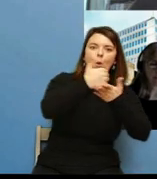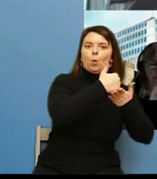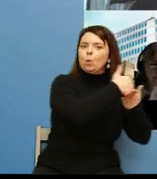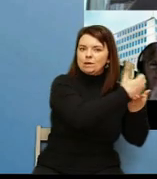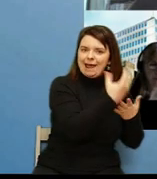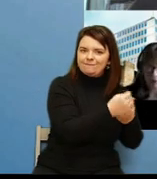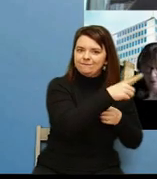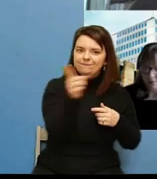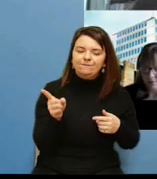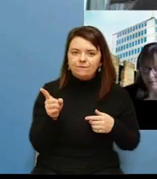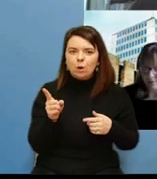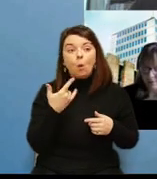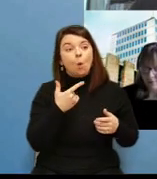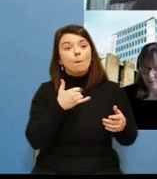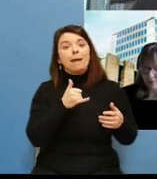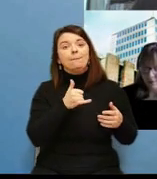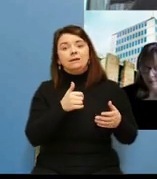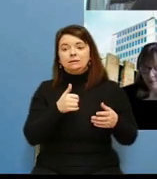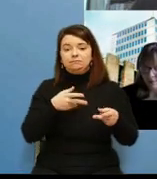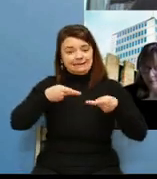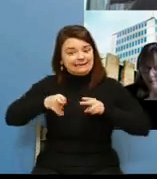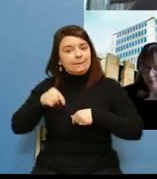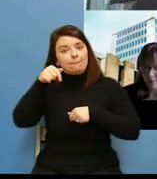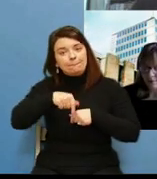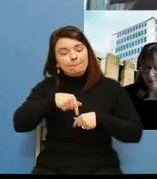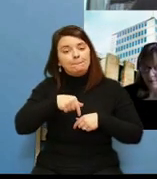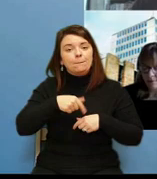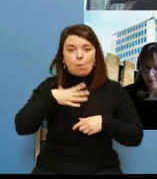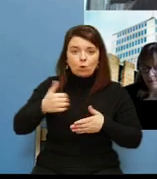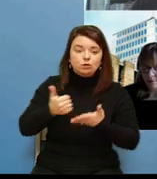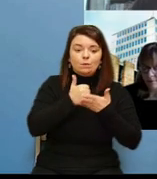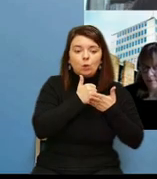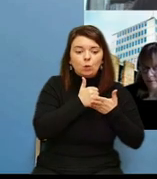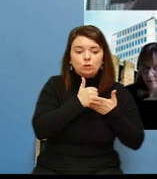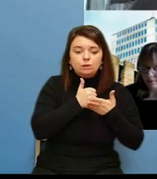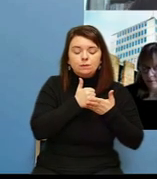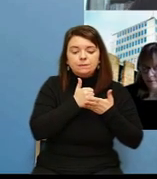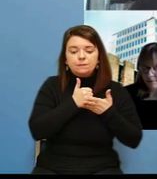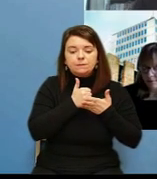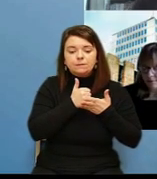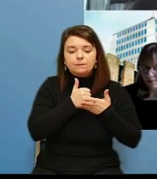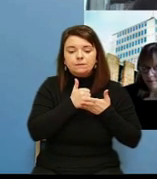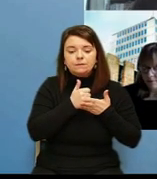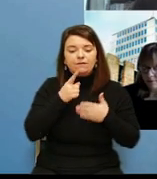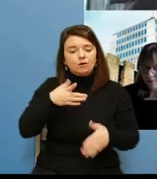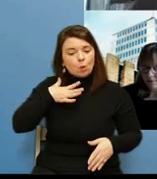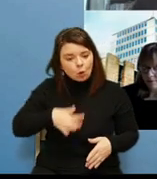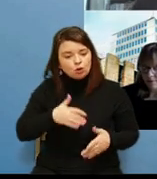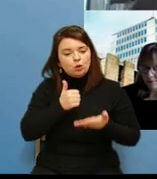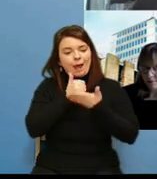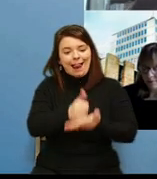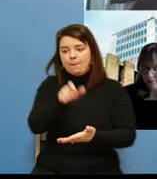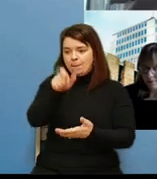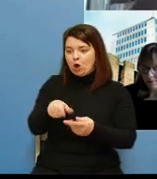they felt that there was support for them, and if it then leads them into the system, or if you've got and one of the things was